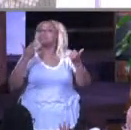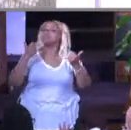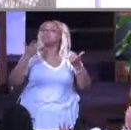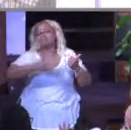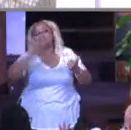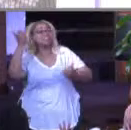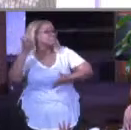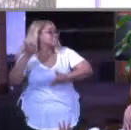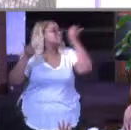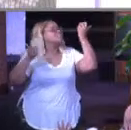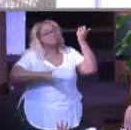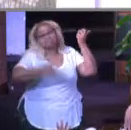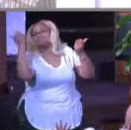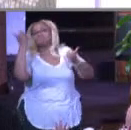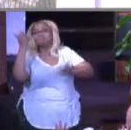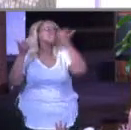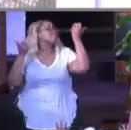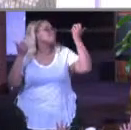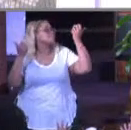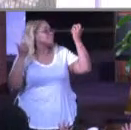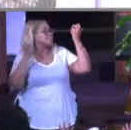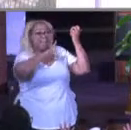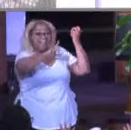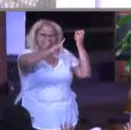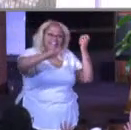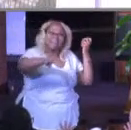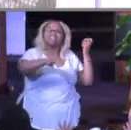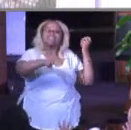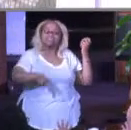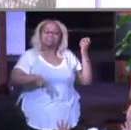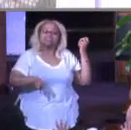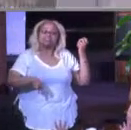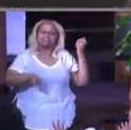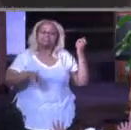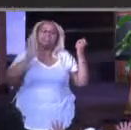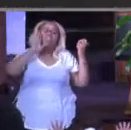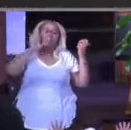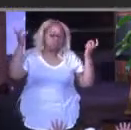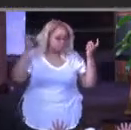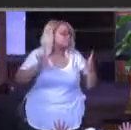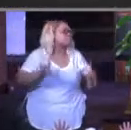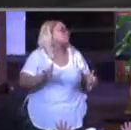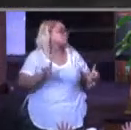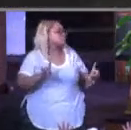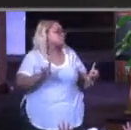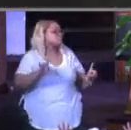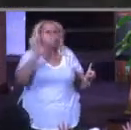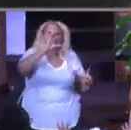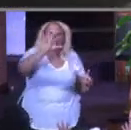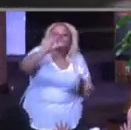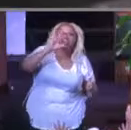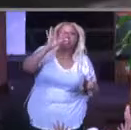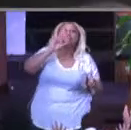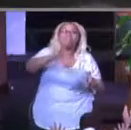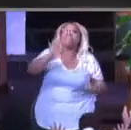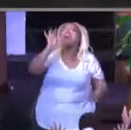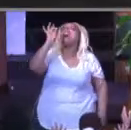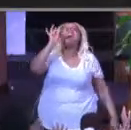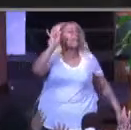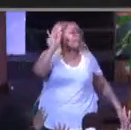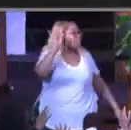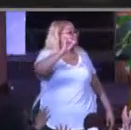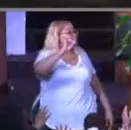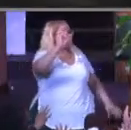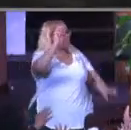Take it away. Take it away. Ask, and it shall be given. Seek, and you will